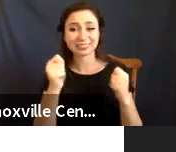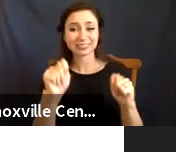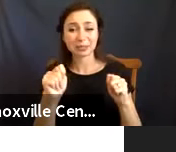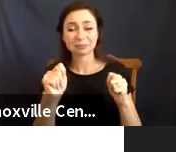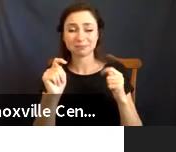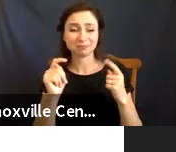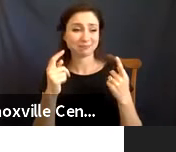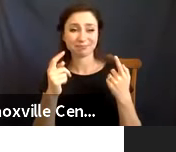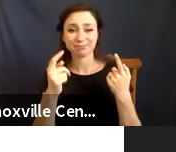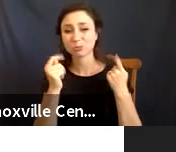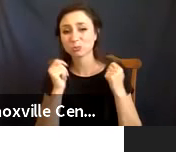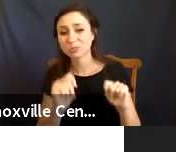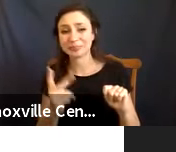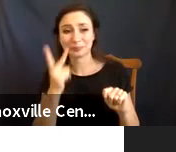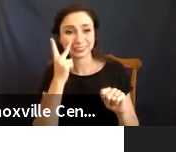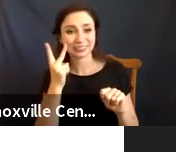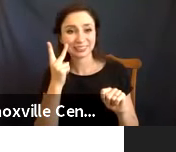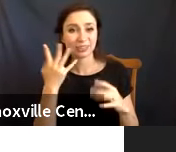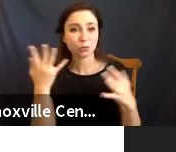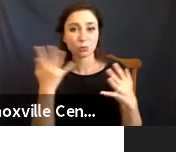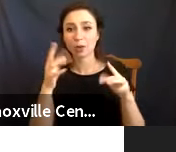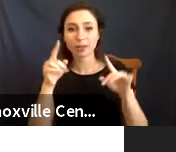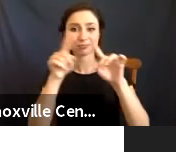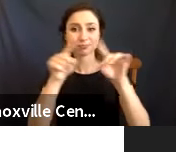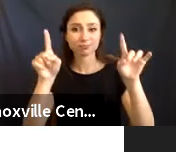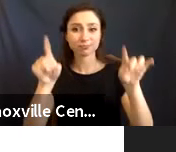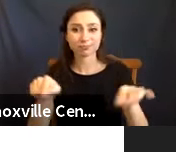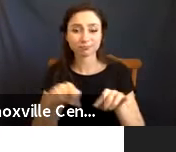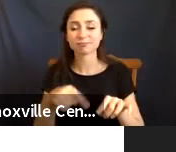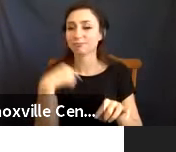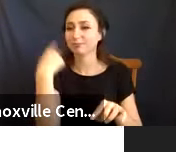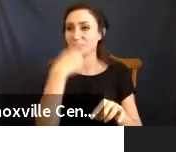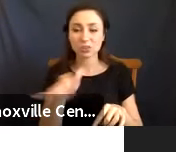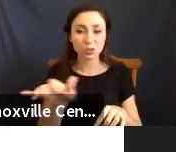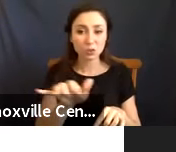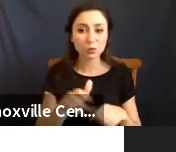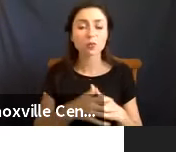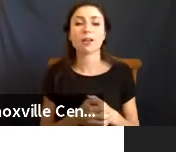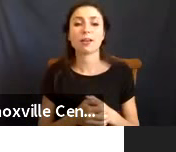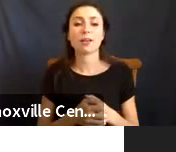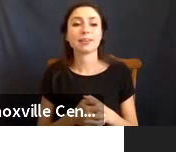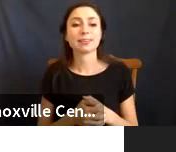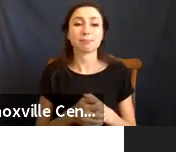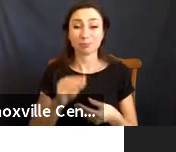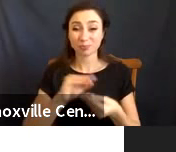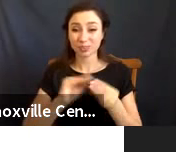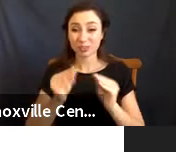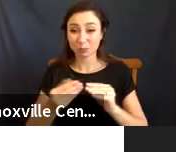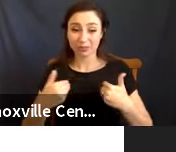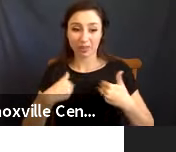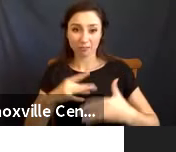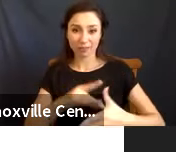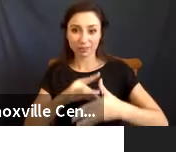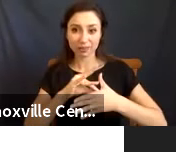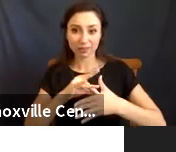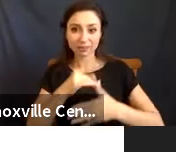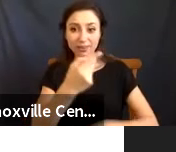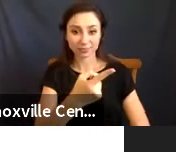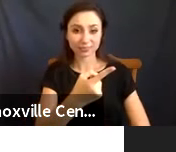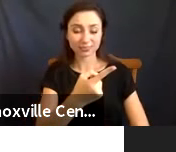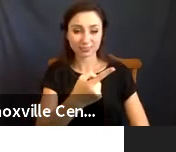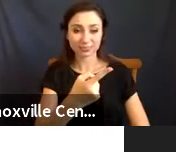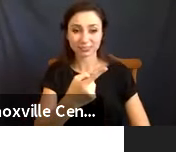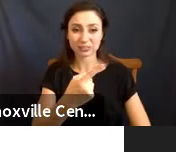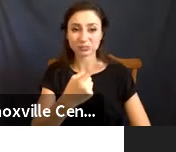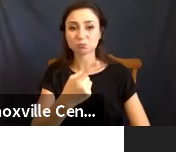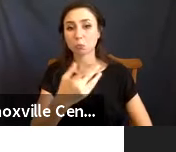to just see what a framework might look like, and also to put these numbers in real context for some of what we have